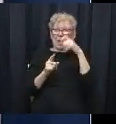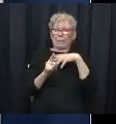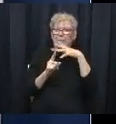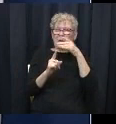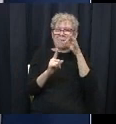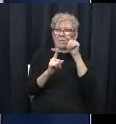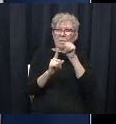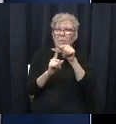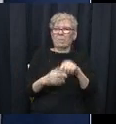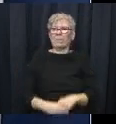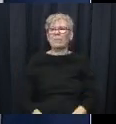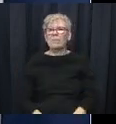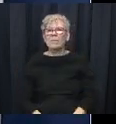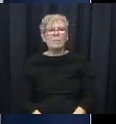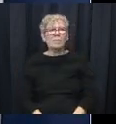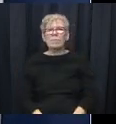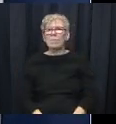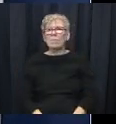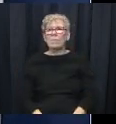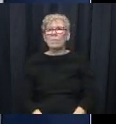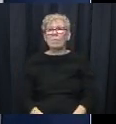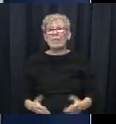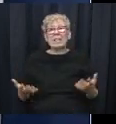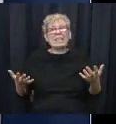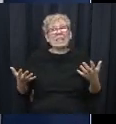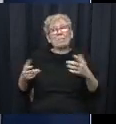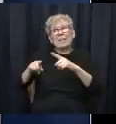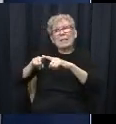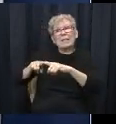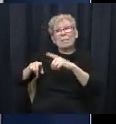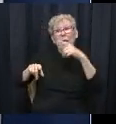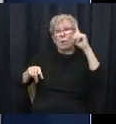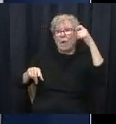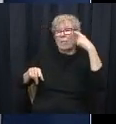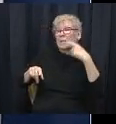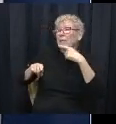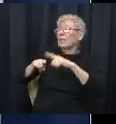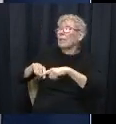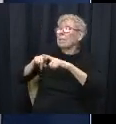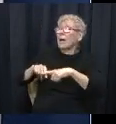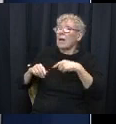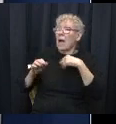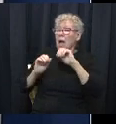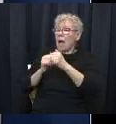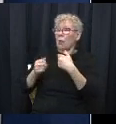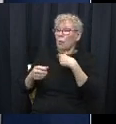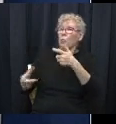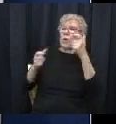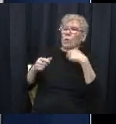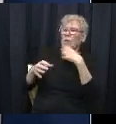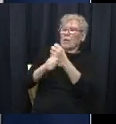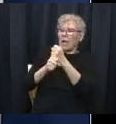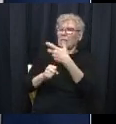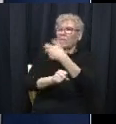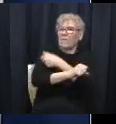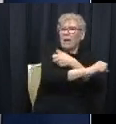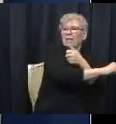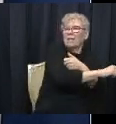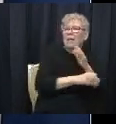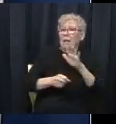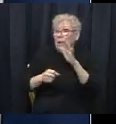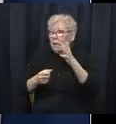we can achieve that level of vaccination and herd immunity at that 60 to 70% level that makes this a